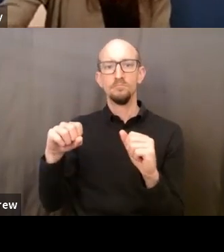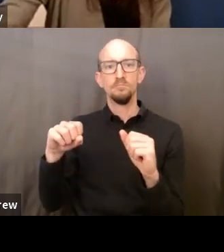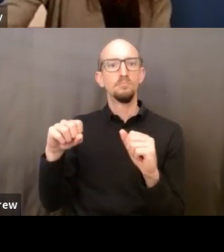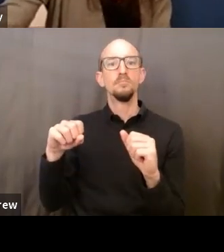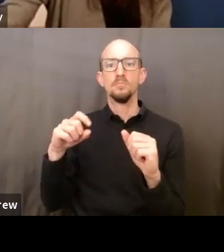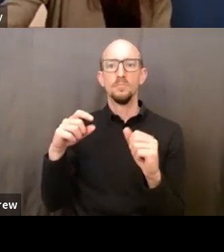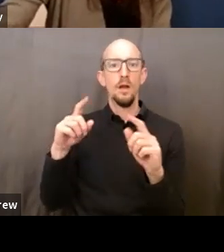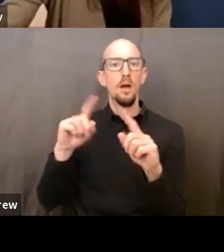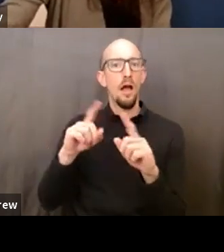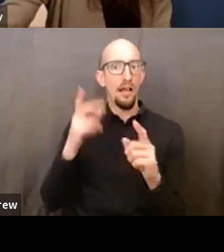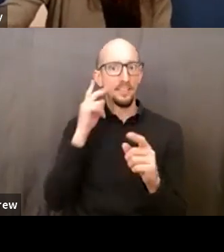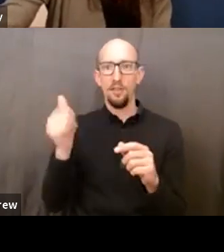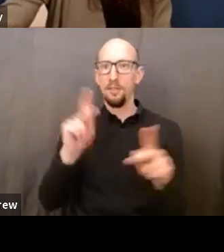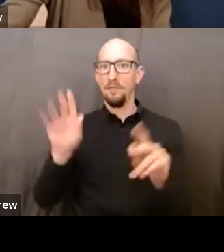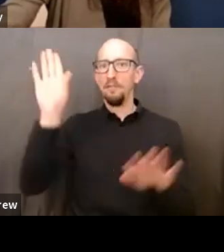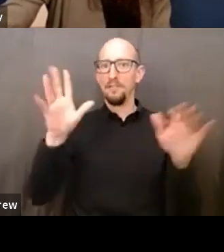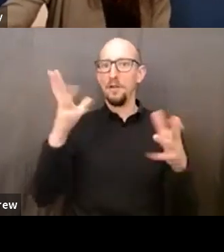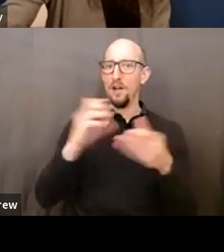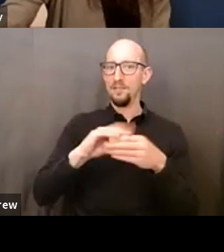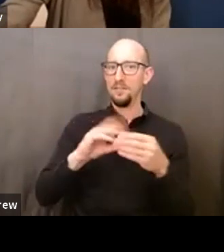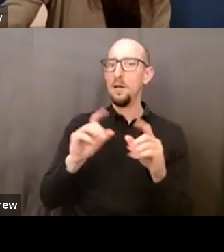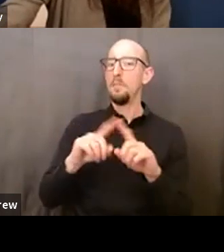understand how neighborhood diversity is represented.